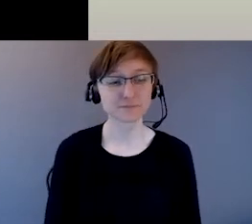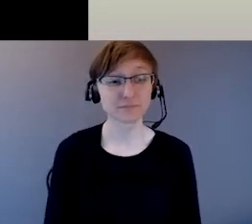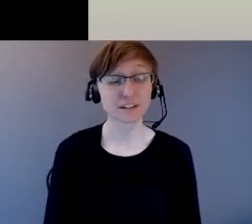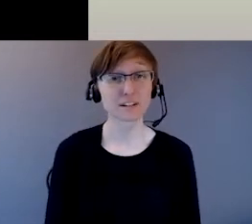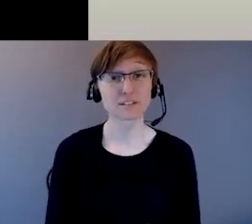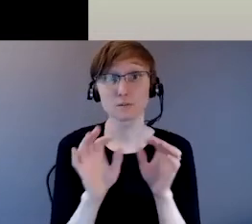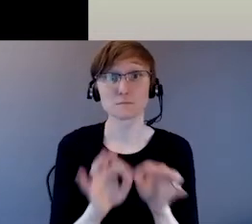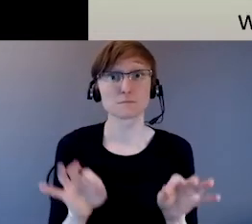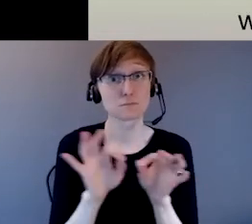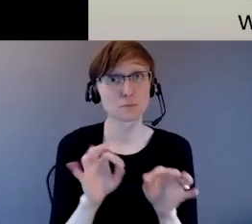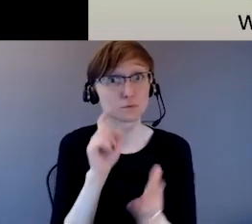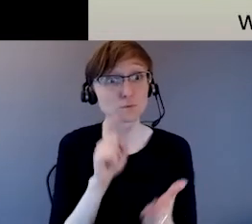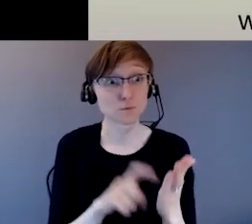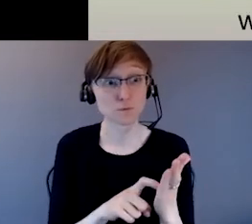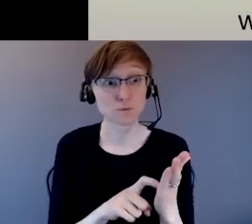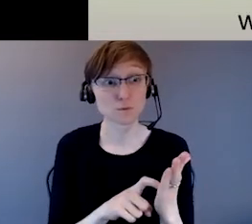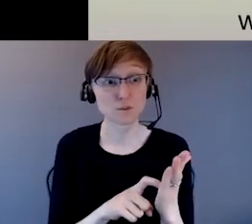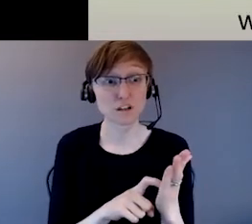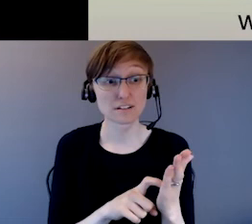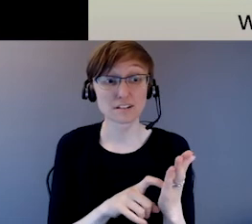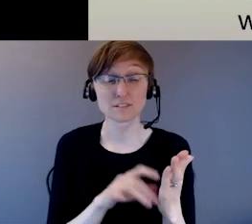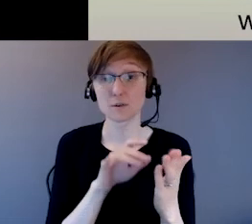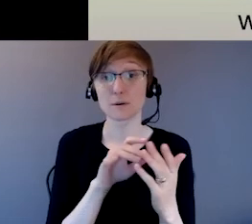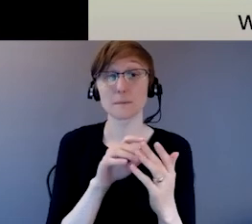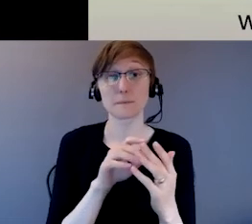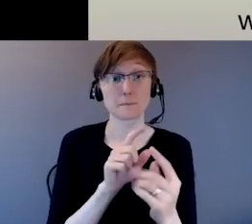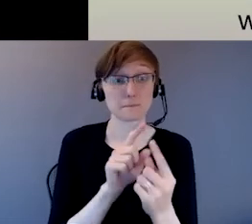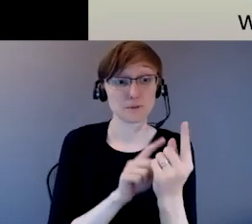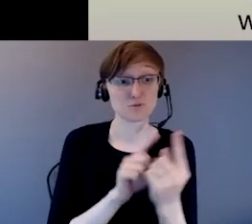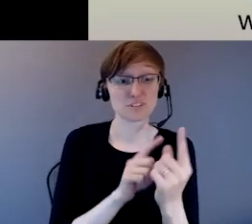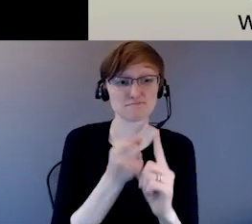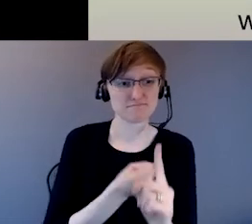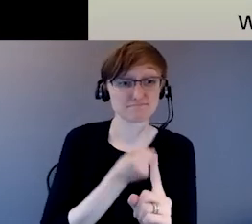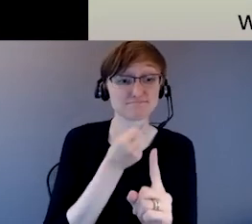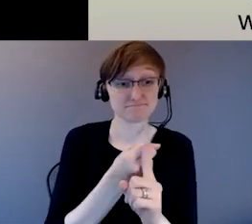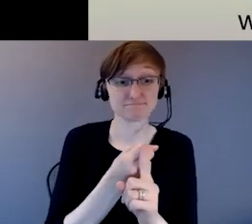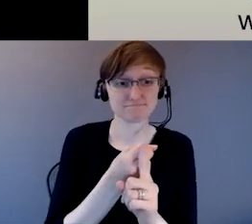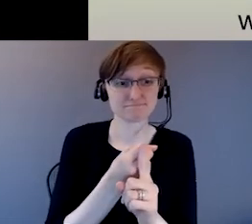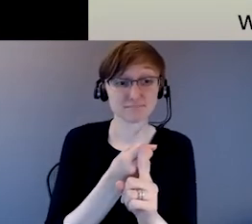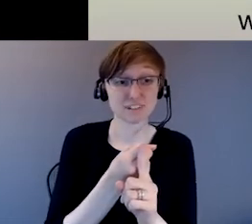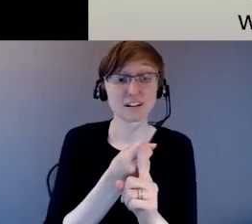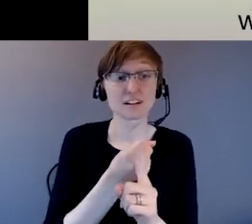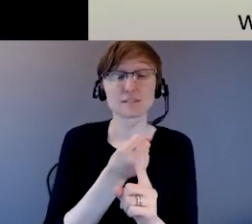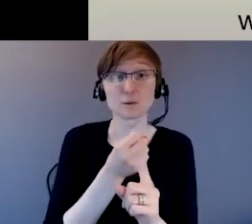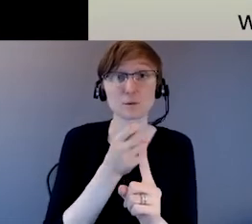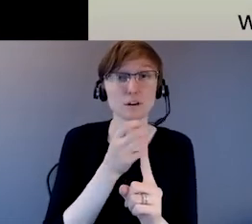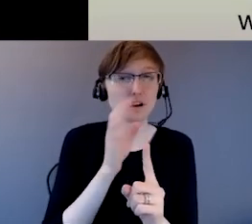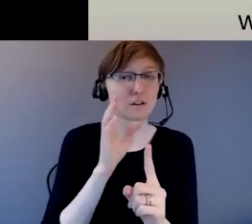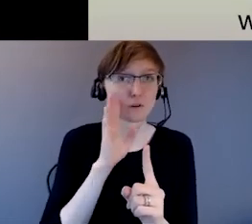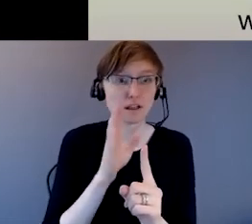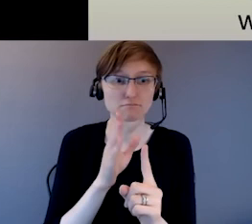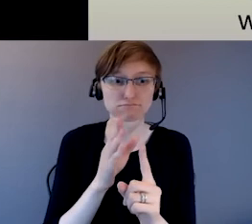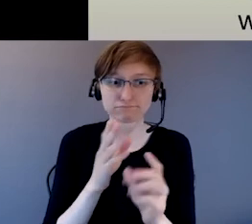critical components or impacts of mentoring. Mentoring facilitates opportunity to